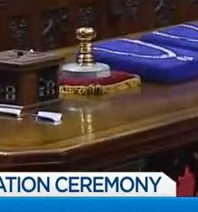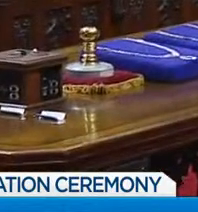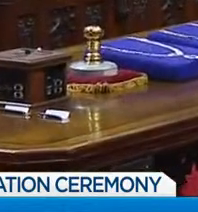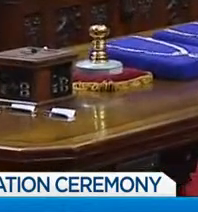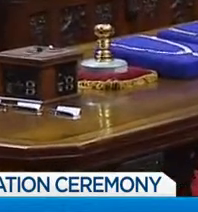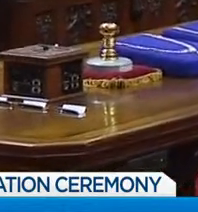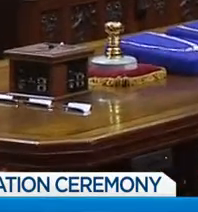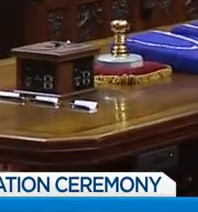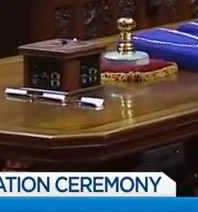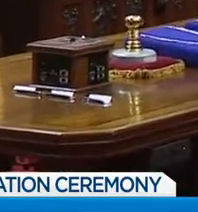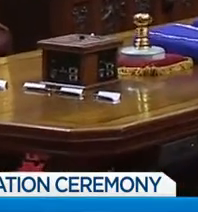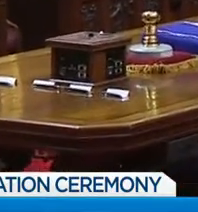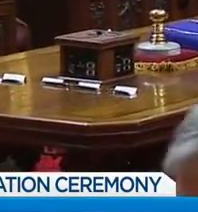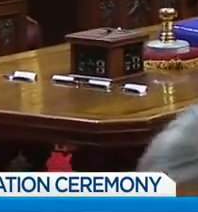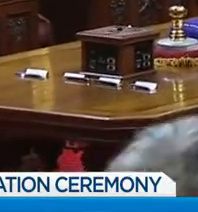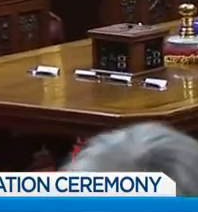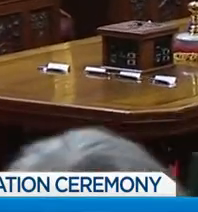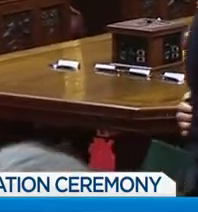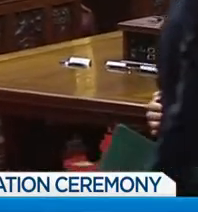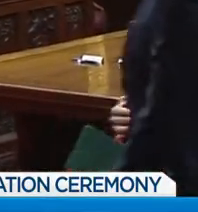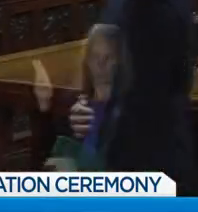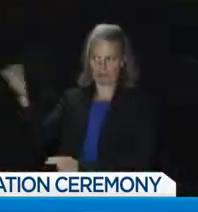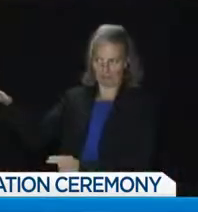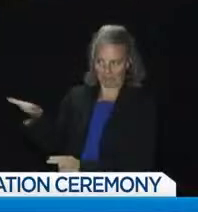Honorable Justin Trudeau.